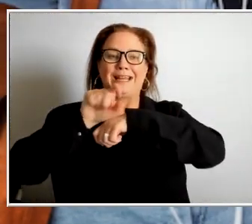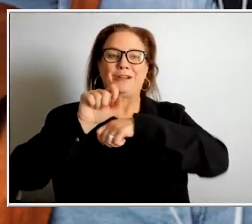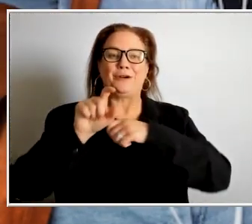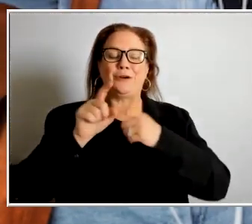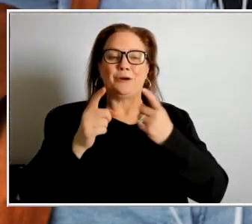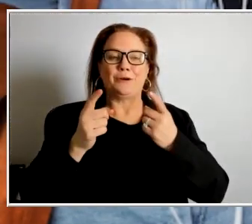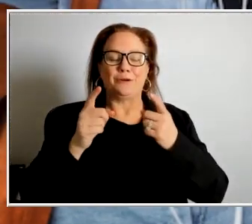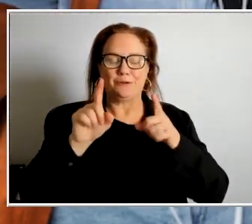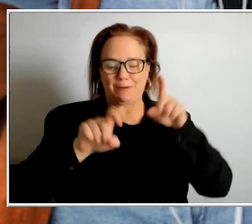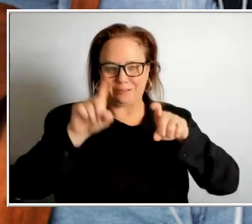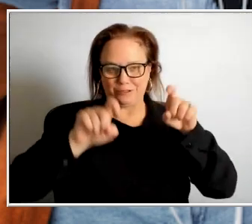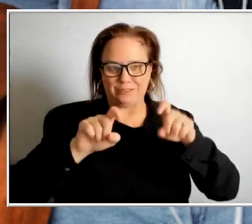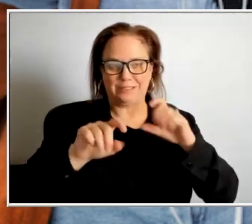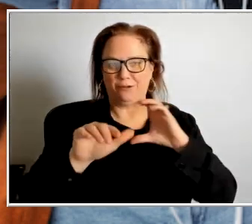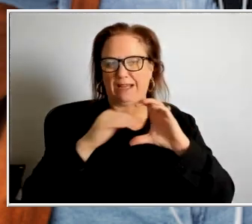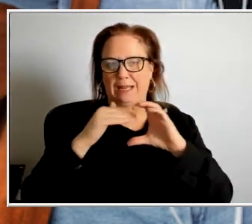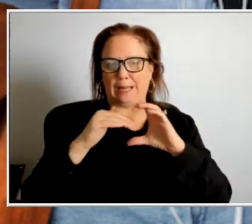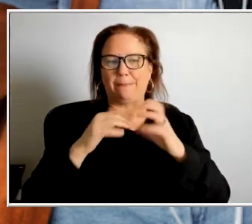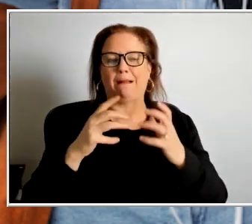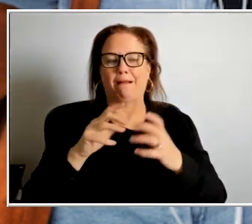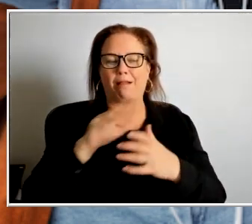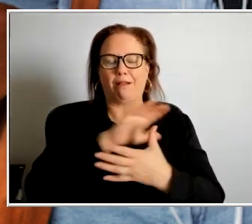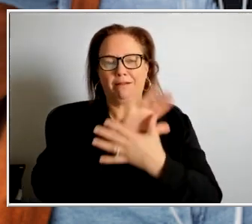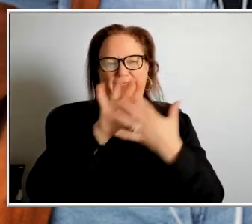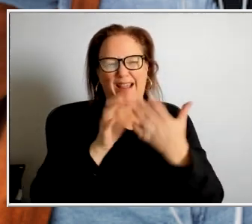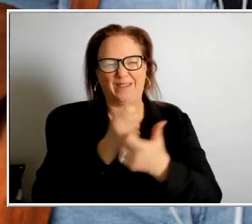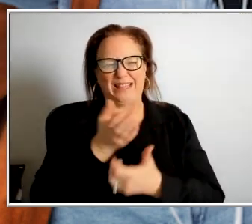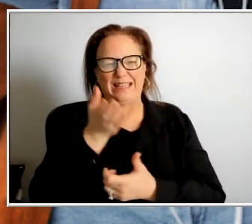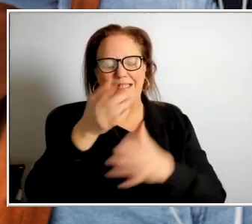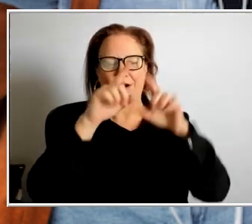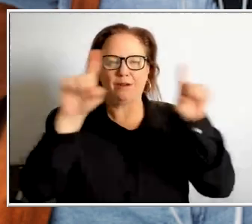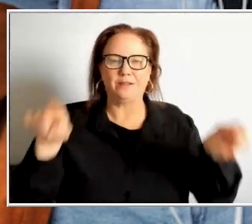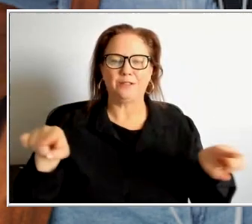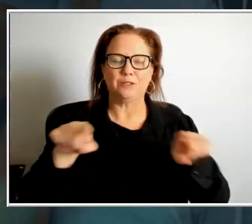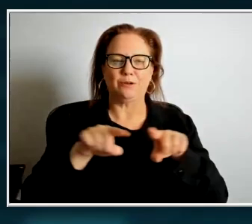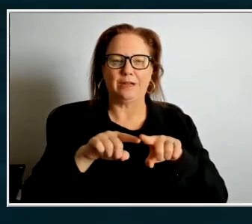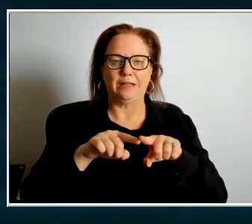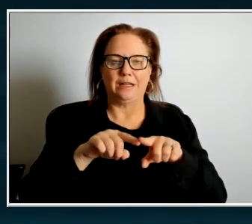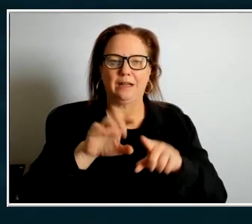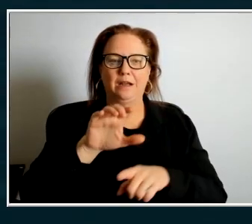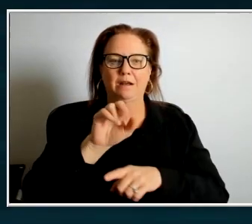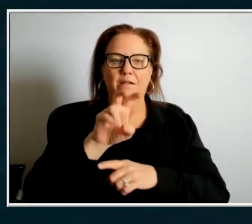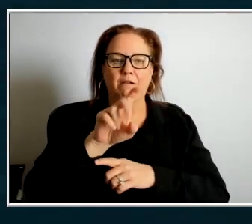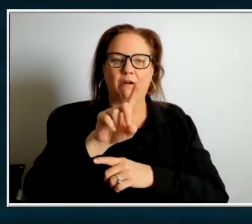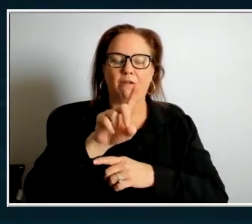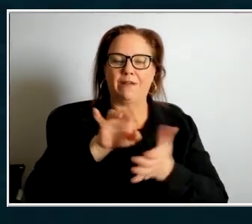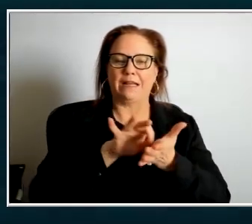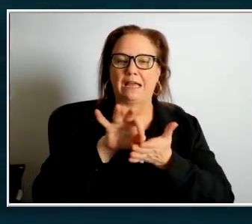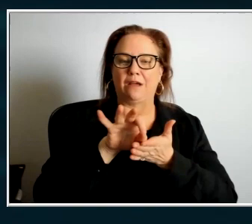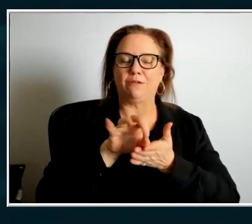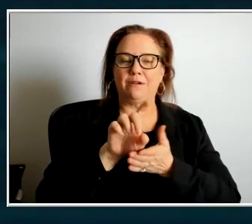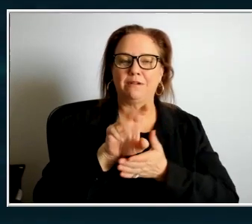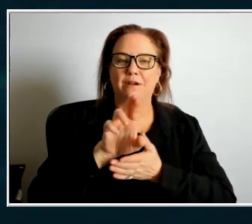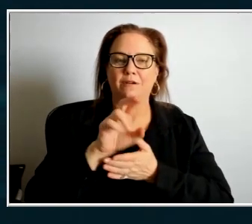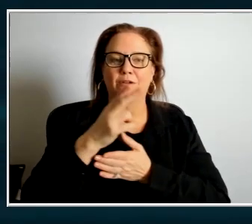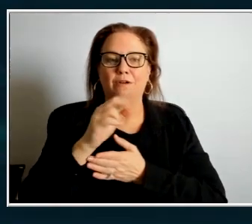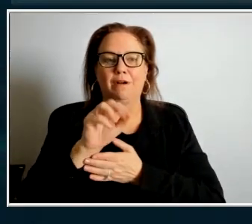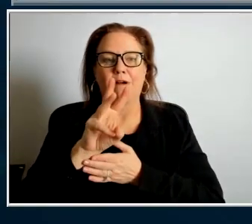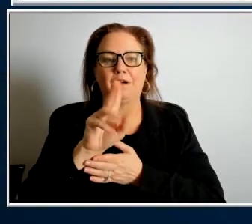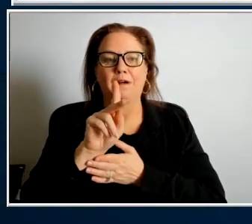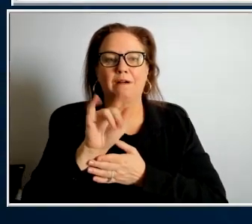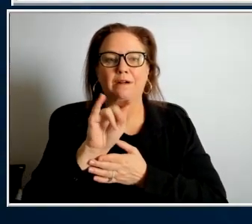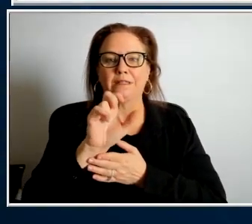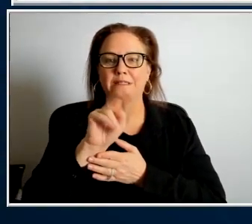or email the Medical News Network. Info is right there on your screen. Let's get a check on our COVID count. Dr. Dana Hawkinson joins us. Good morning. Hi. Yeah,